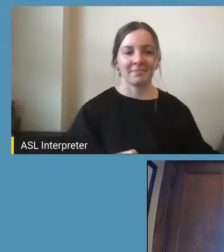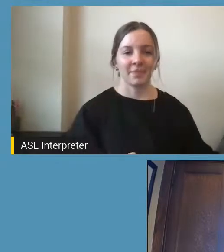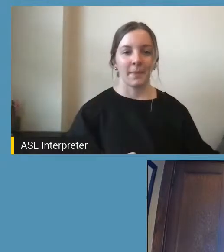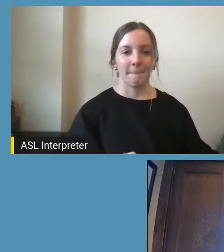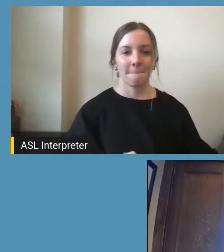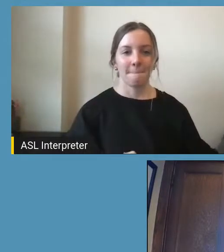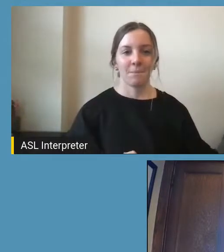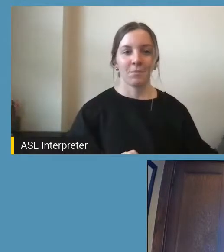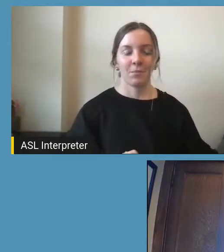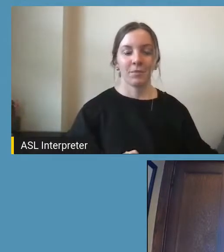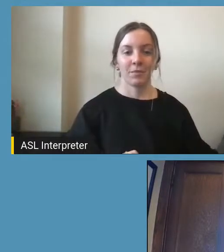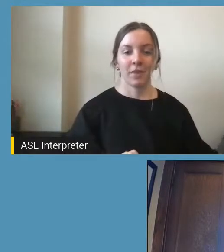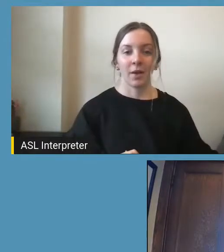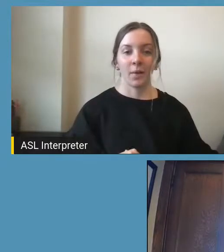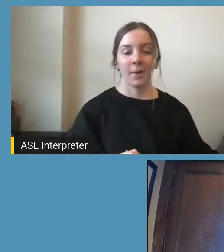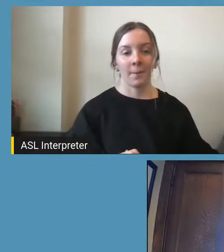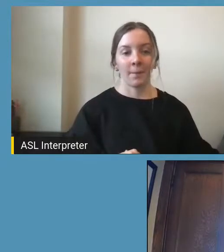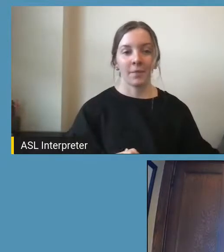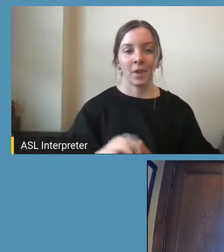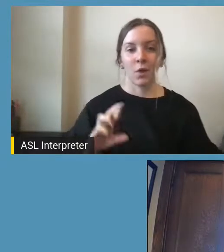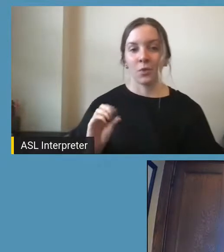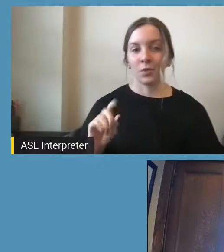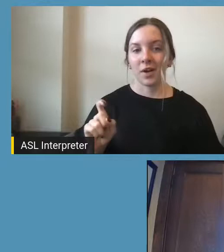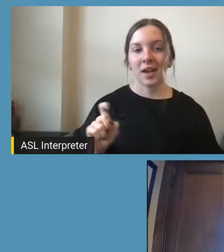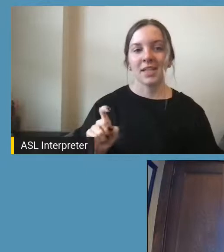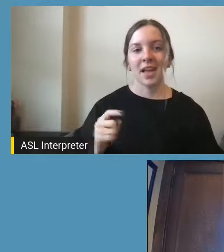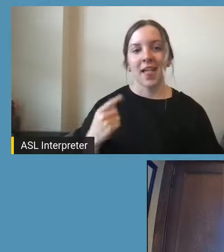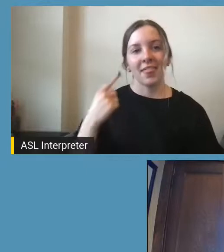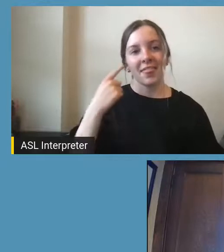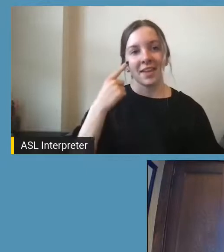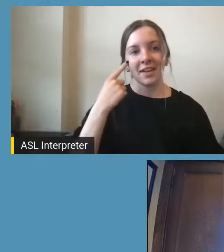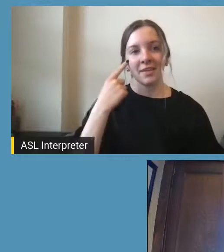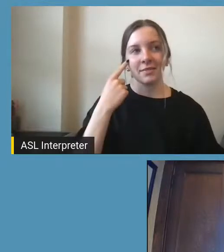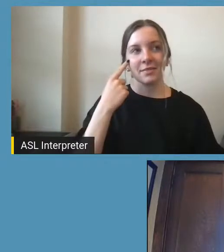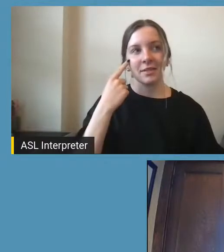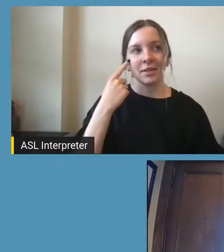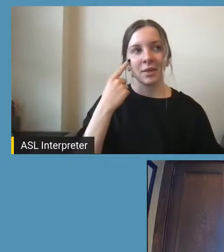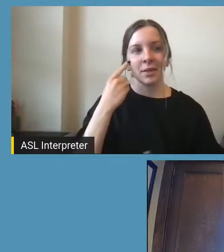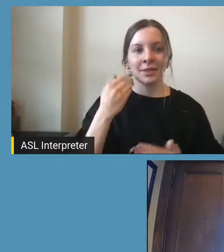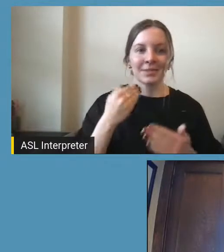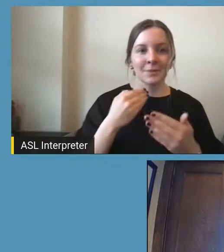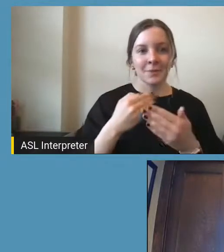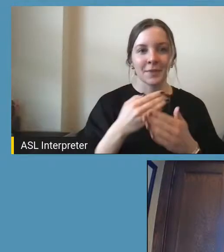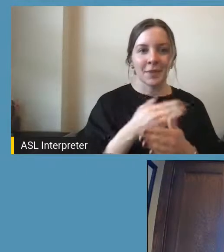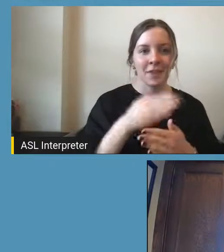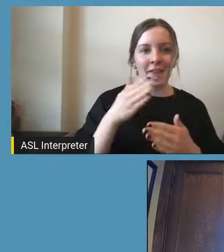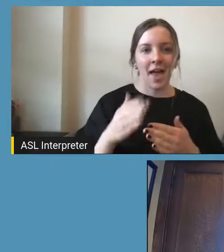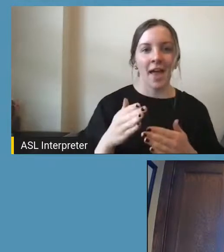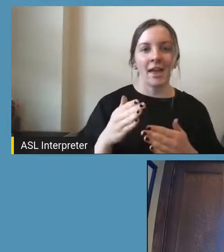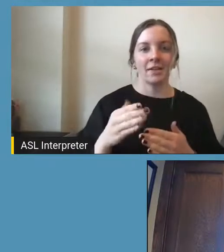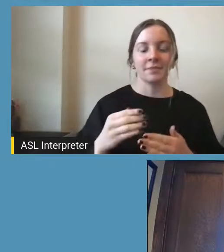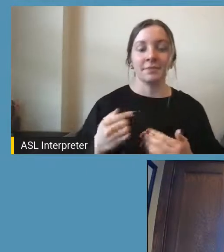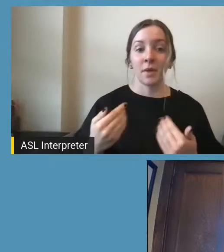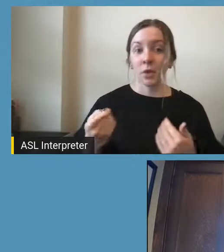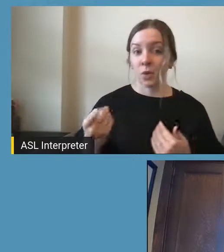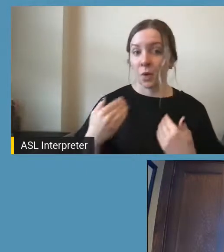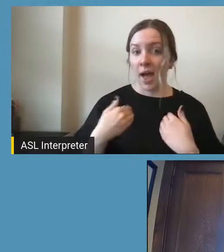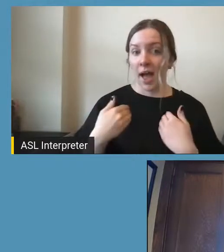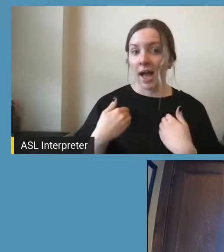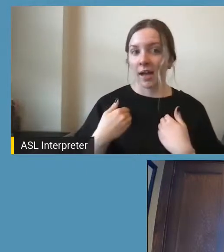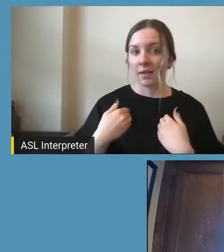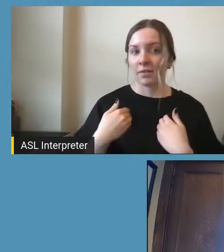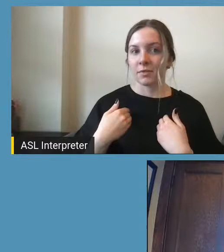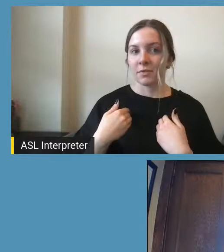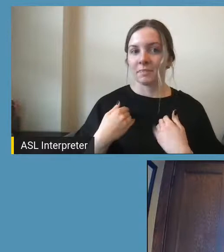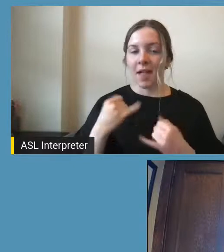Roz, I think we're ending our time frame here for you. Do you have any closing thoughts, words of wisdom, and the